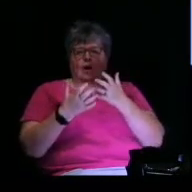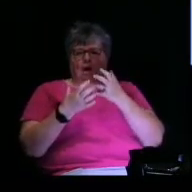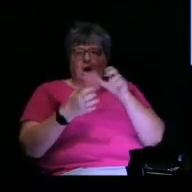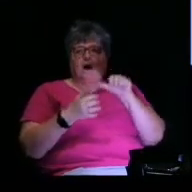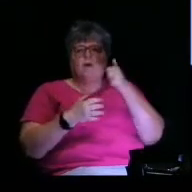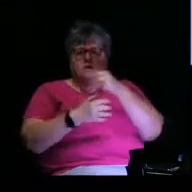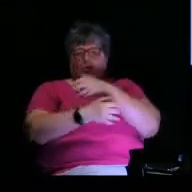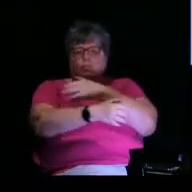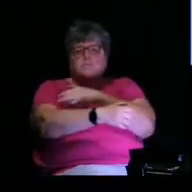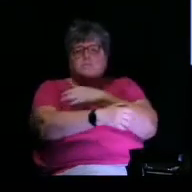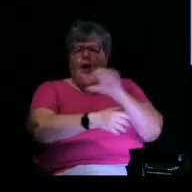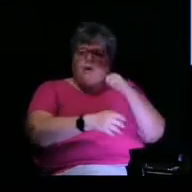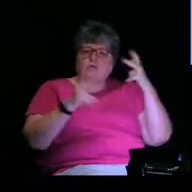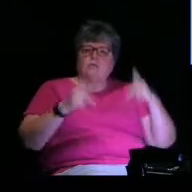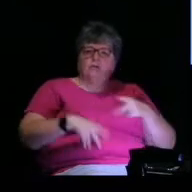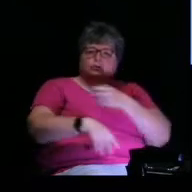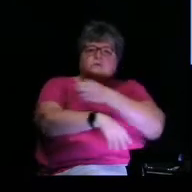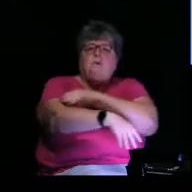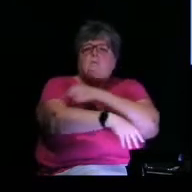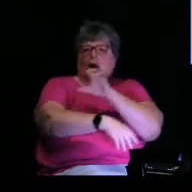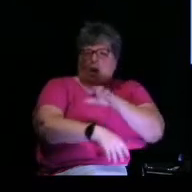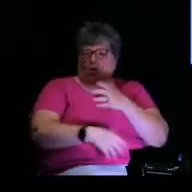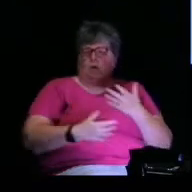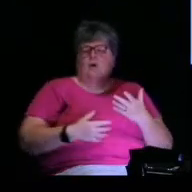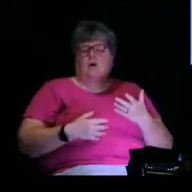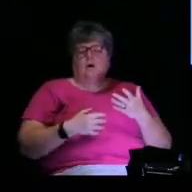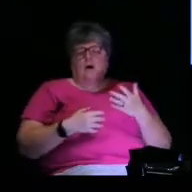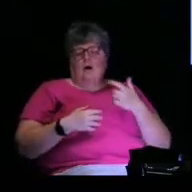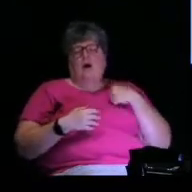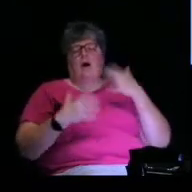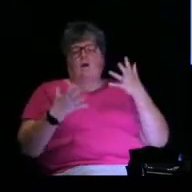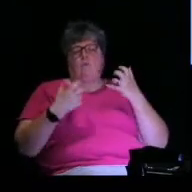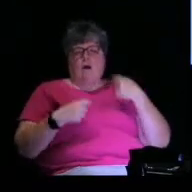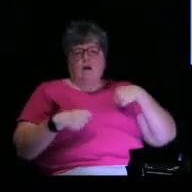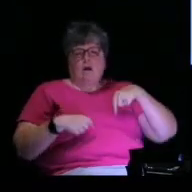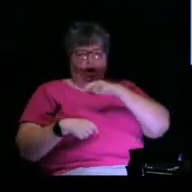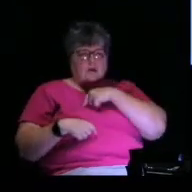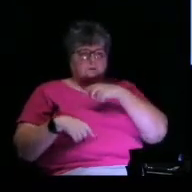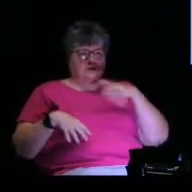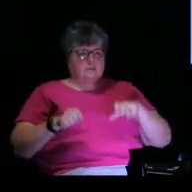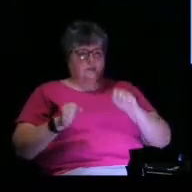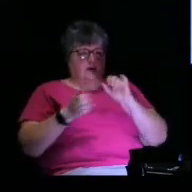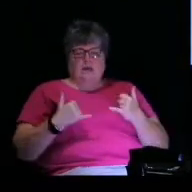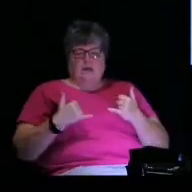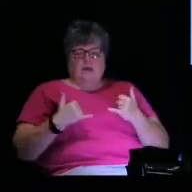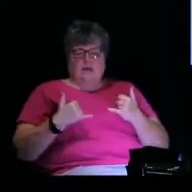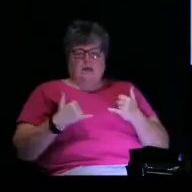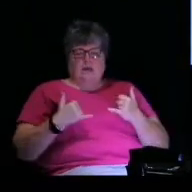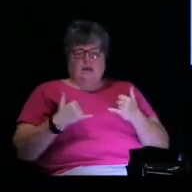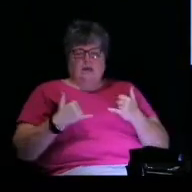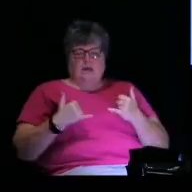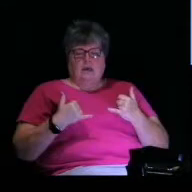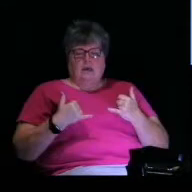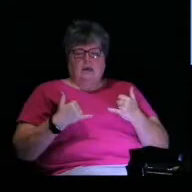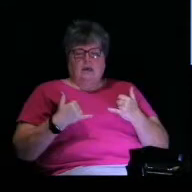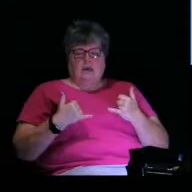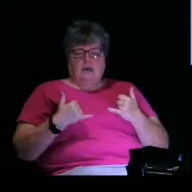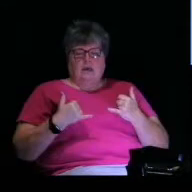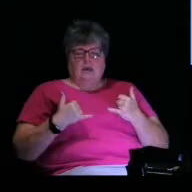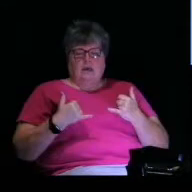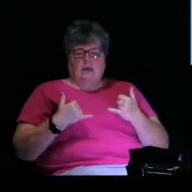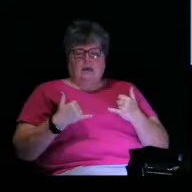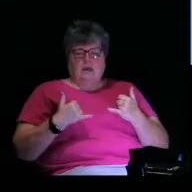living in subjection to someone else's power. And I want us to take that power back today. God commanded us. Did you hear what he said?